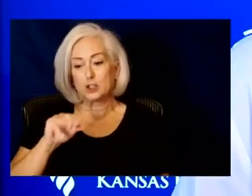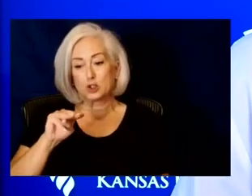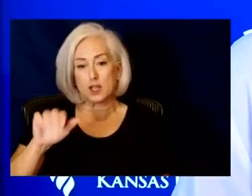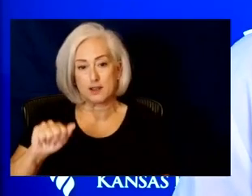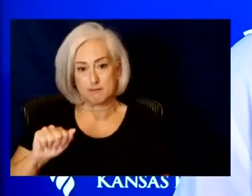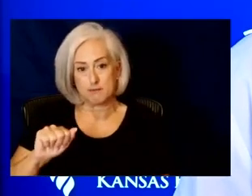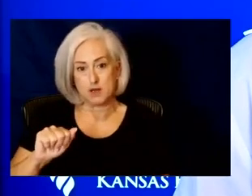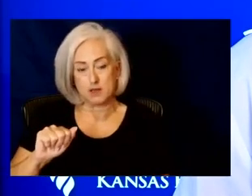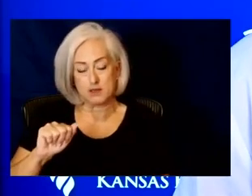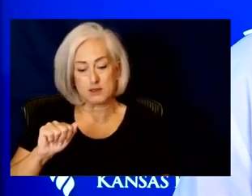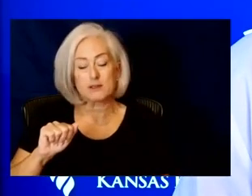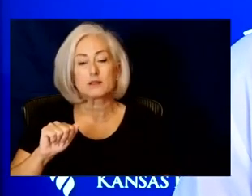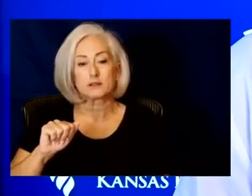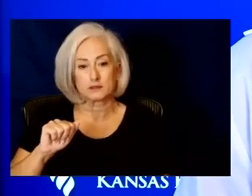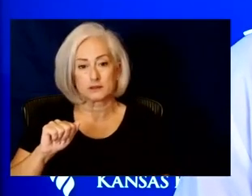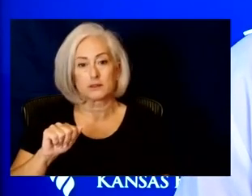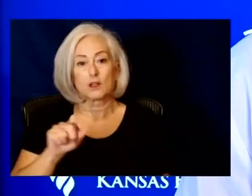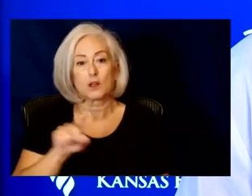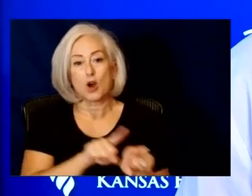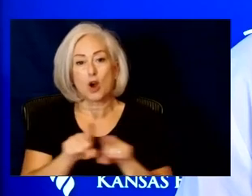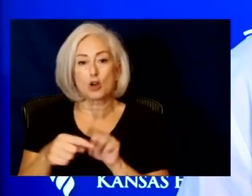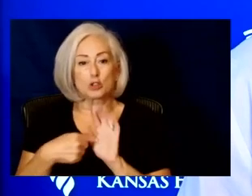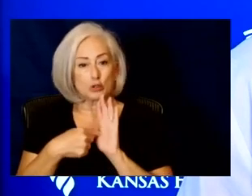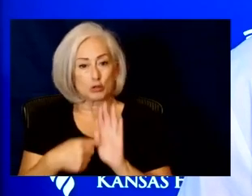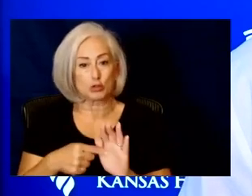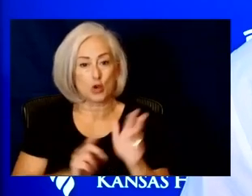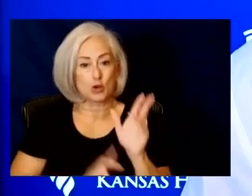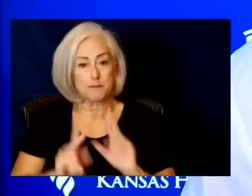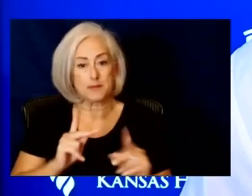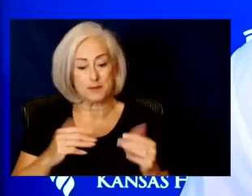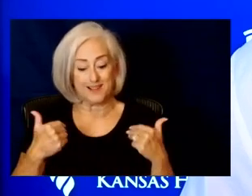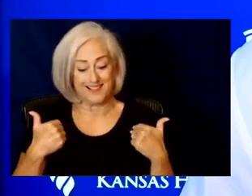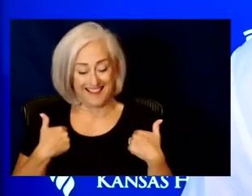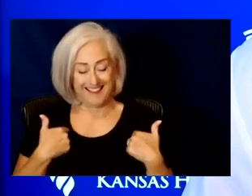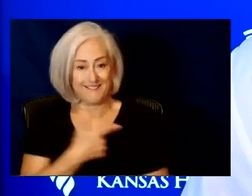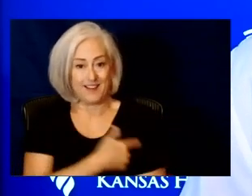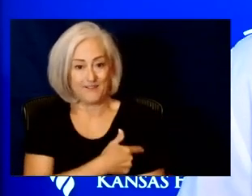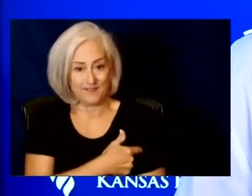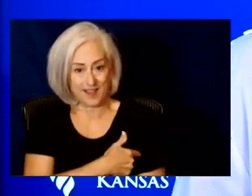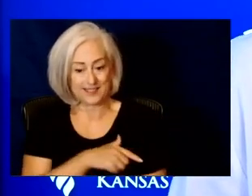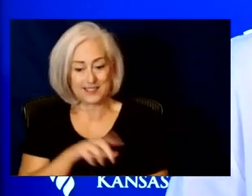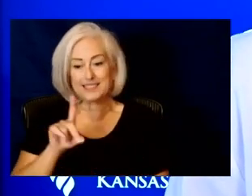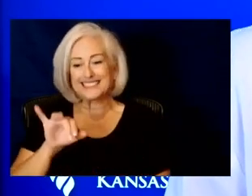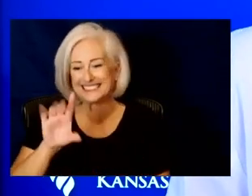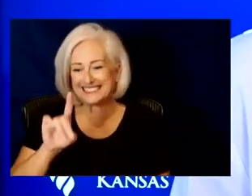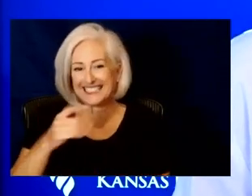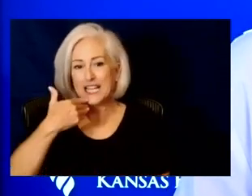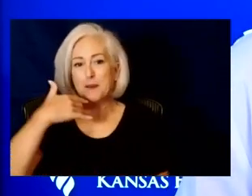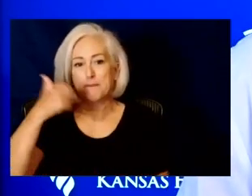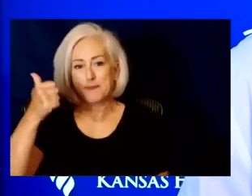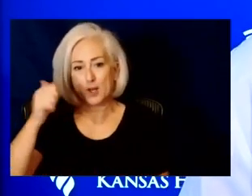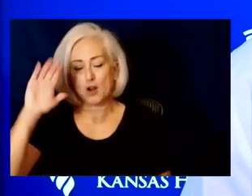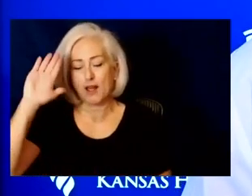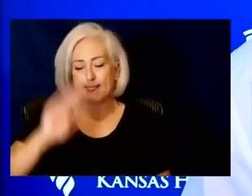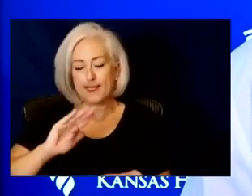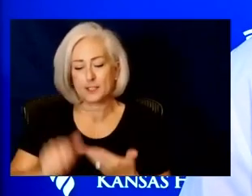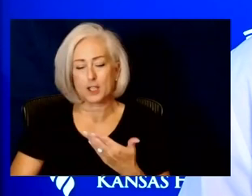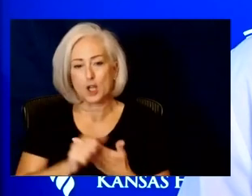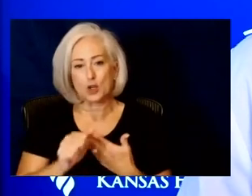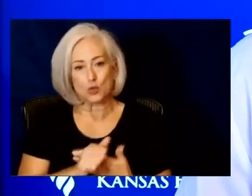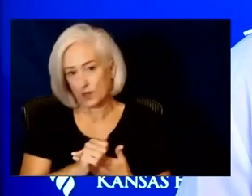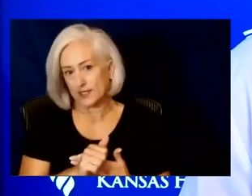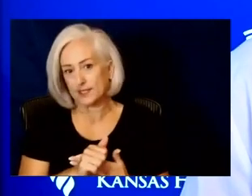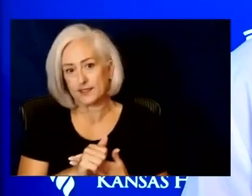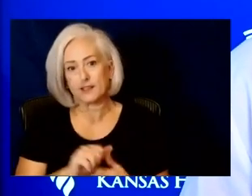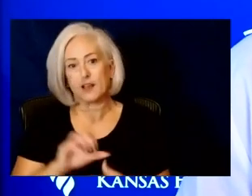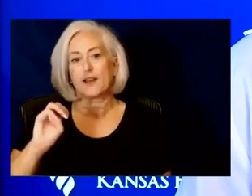network, also showed that those people that were vaccinated did much better, had less risk of things like ischemic stroke and